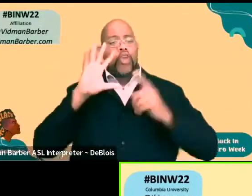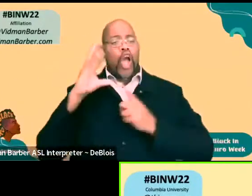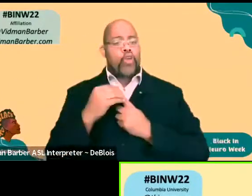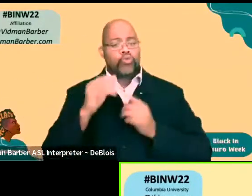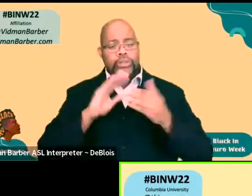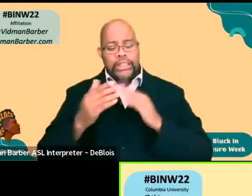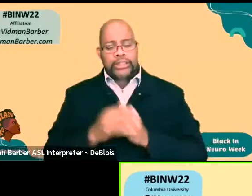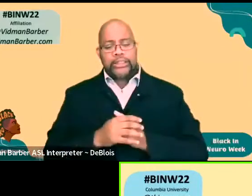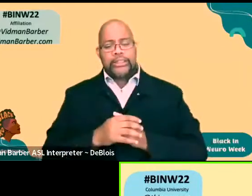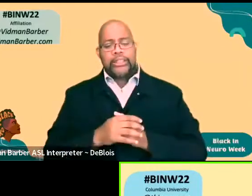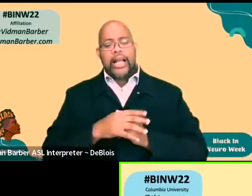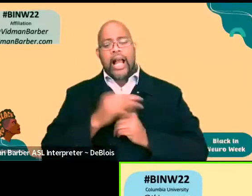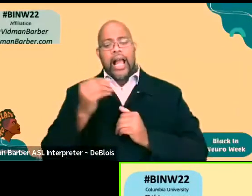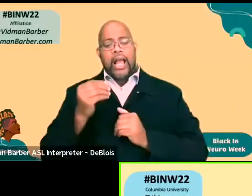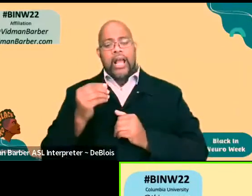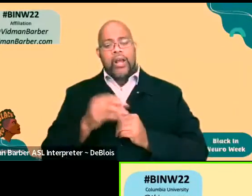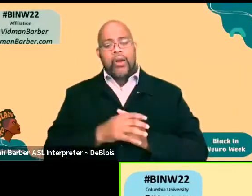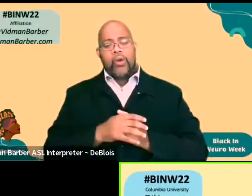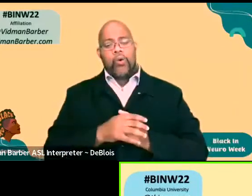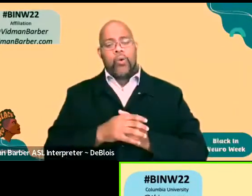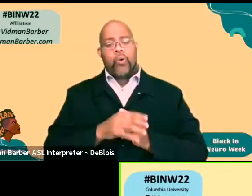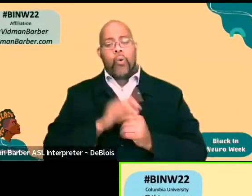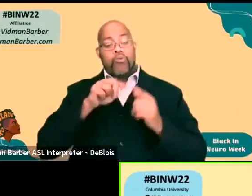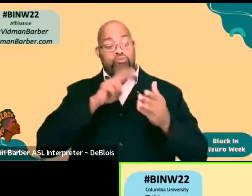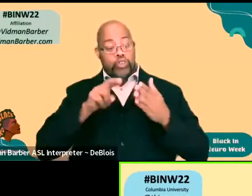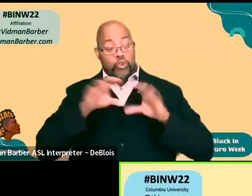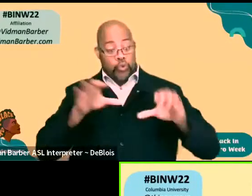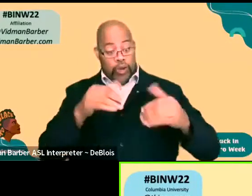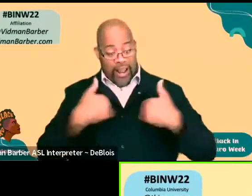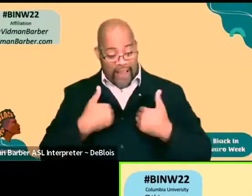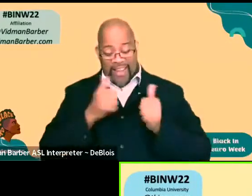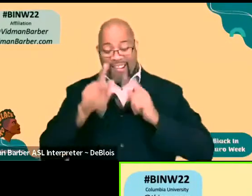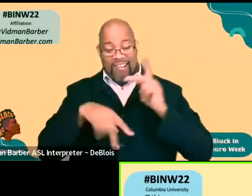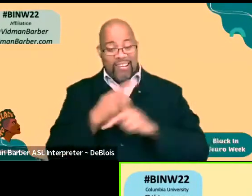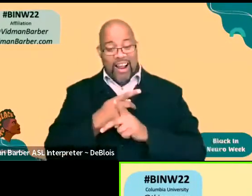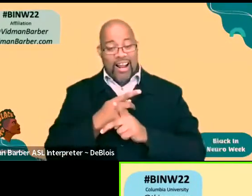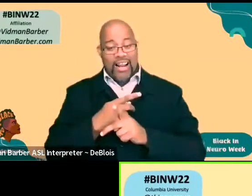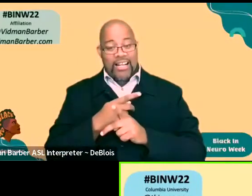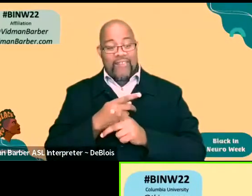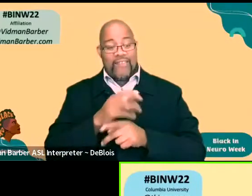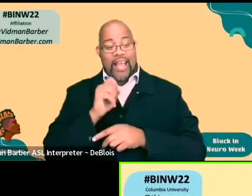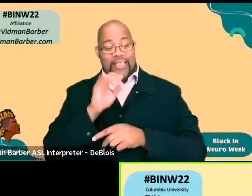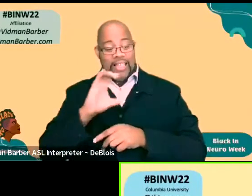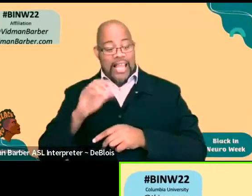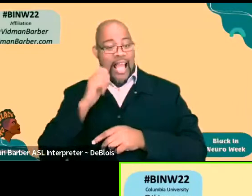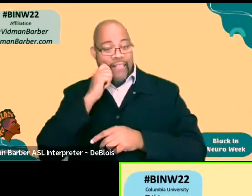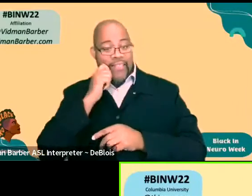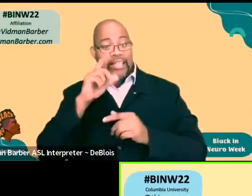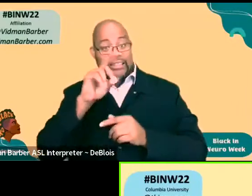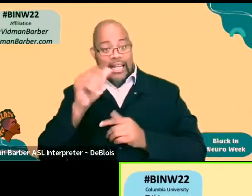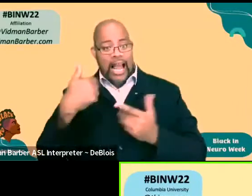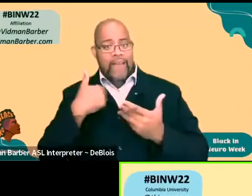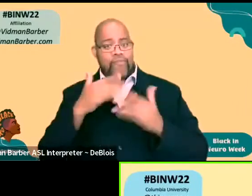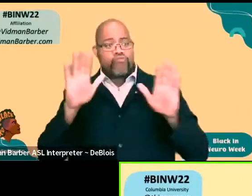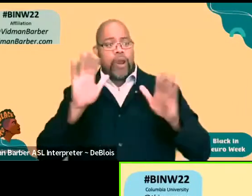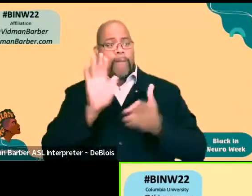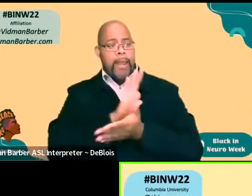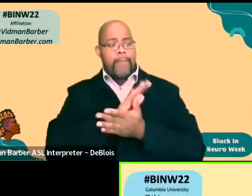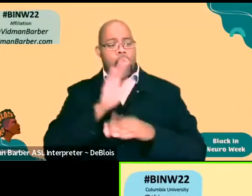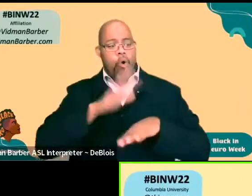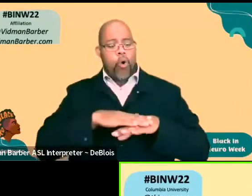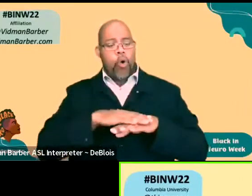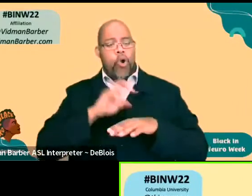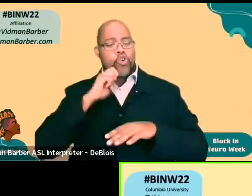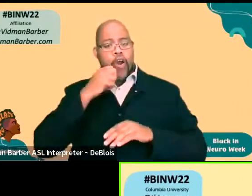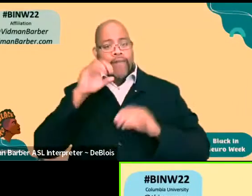cities. And when researchers do have any kind of ethnicity data, there's this great paper on neuroimaging in